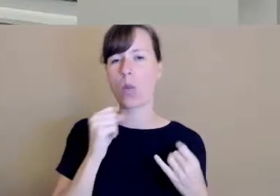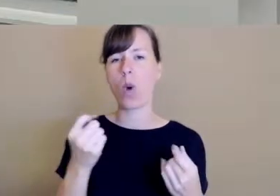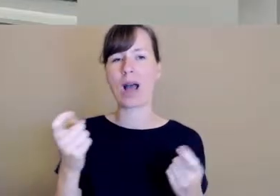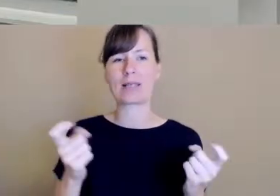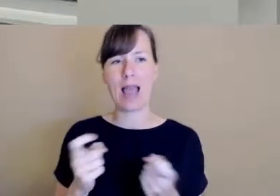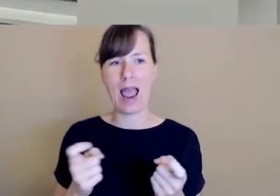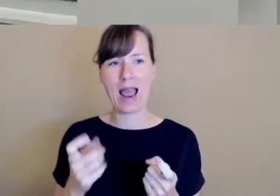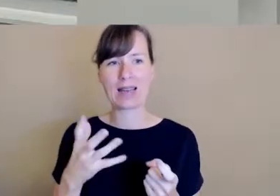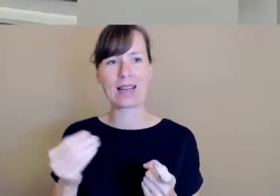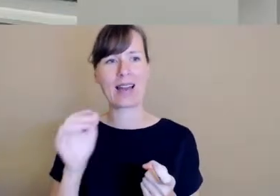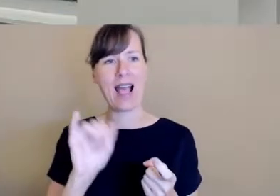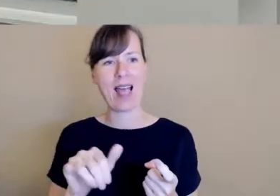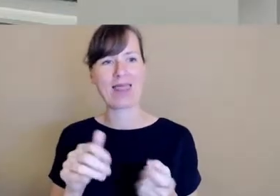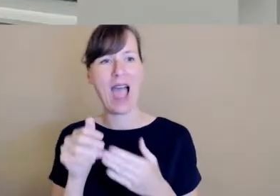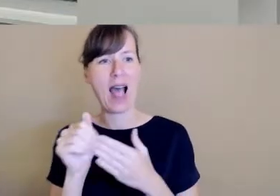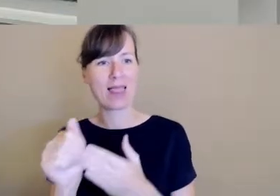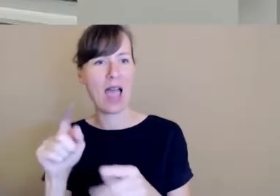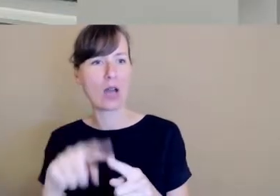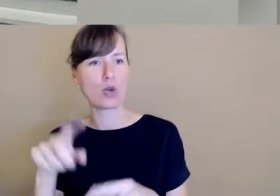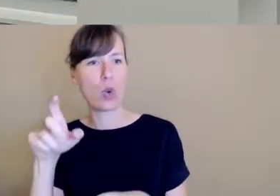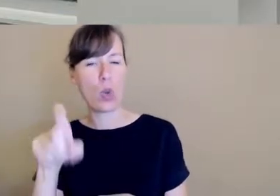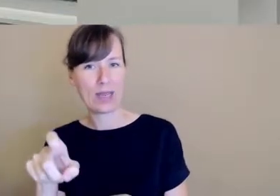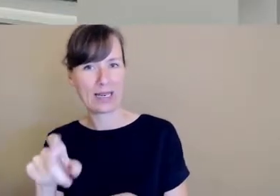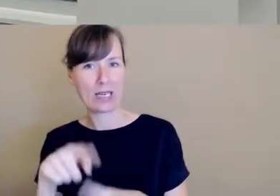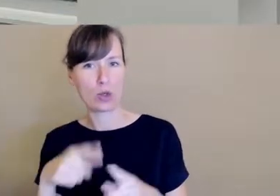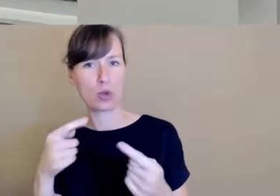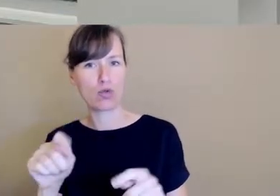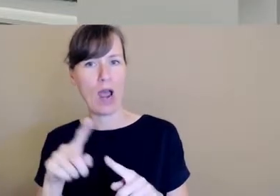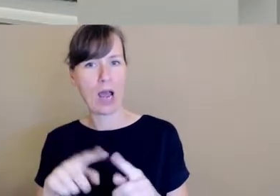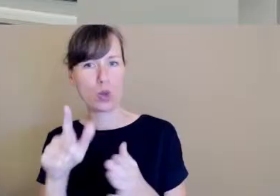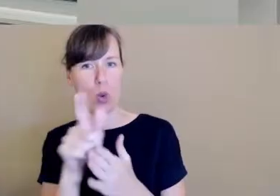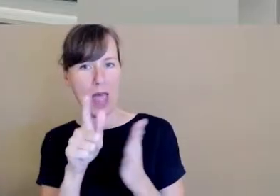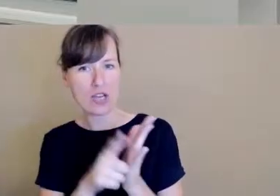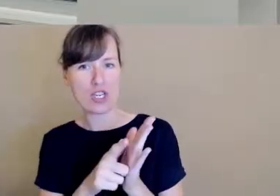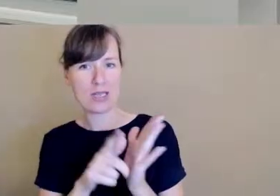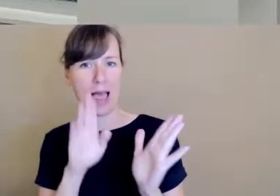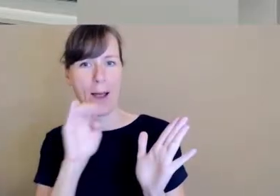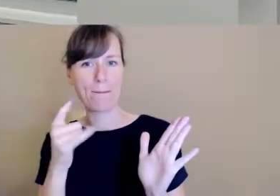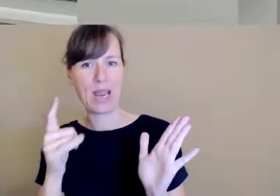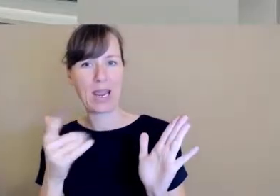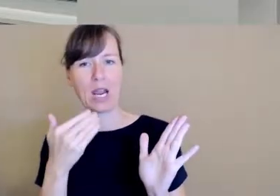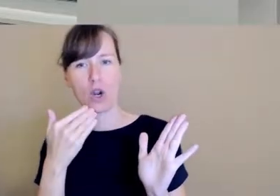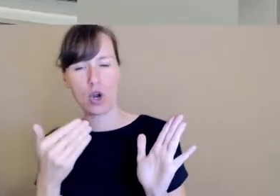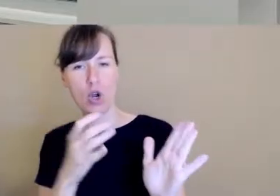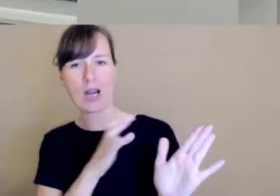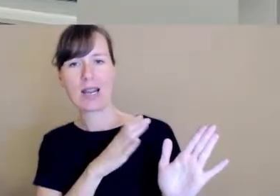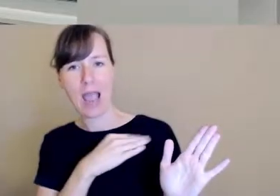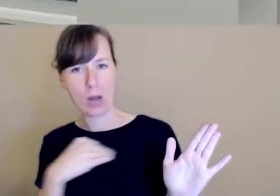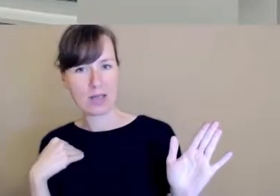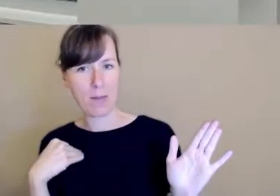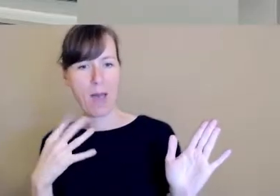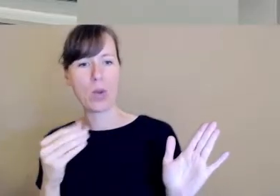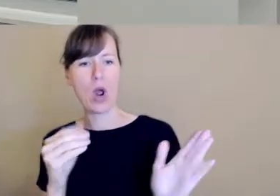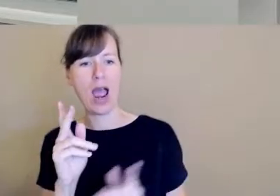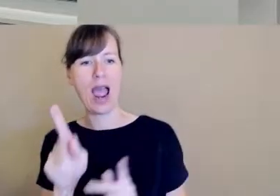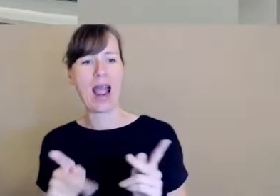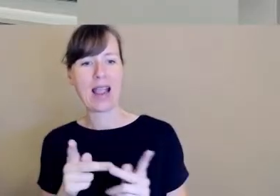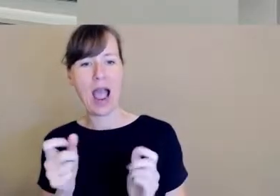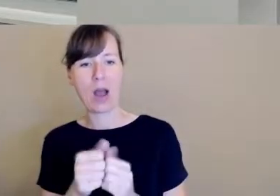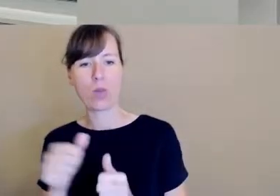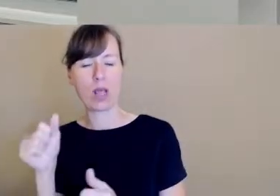that led to the need to try to legislate being good council members and kind with each other.